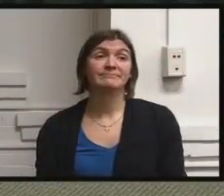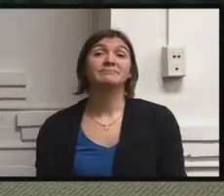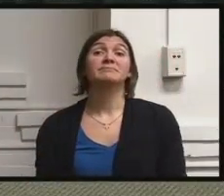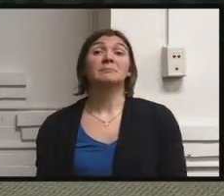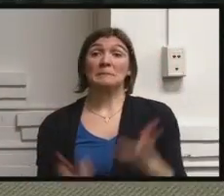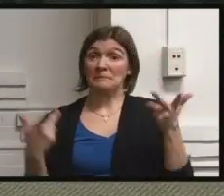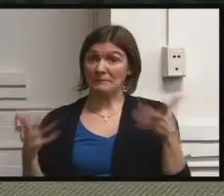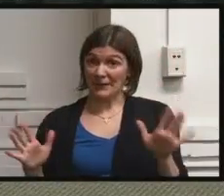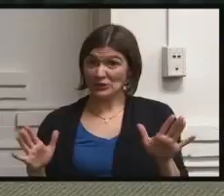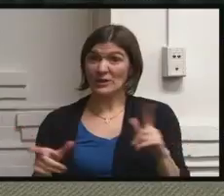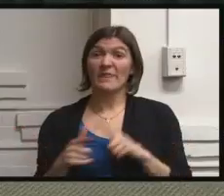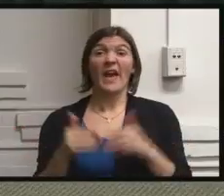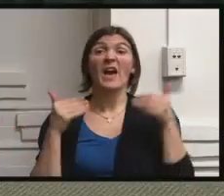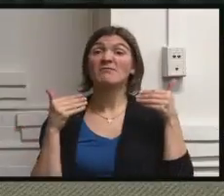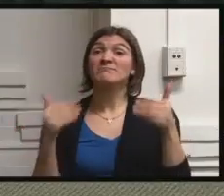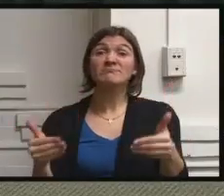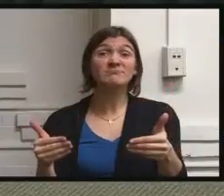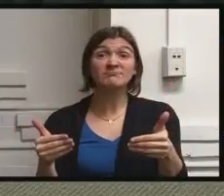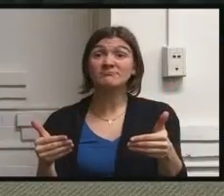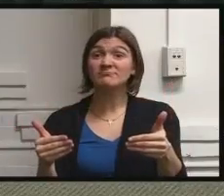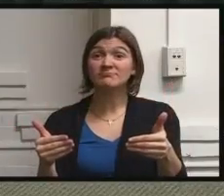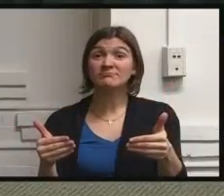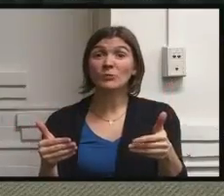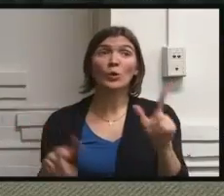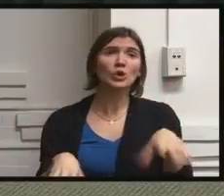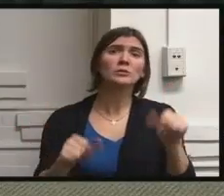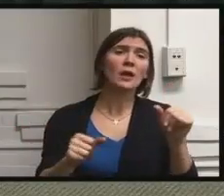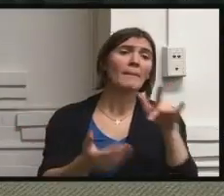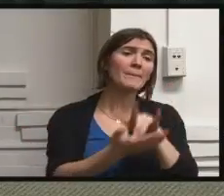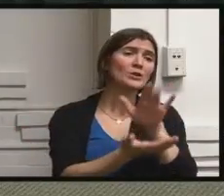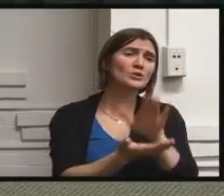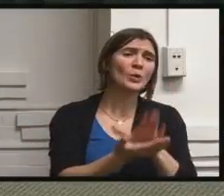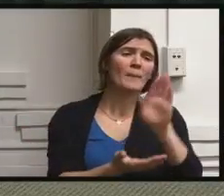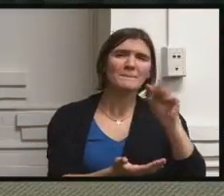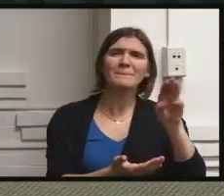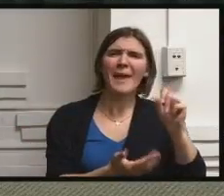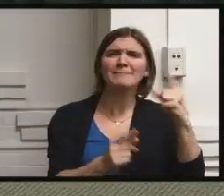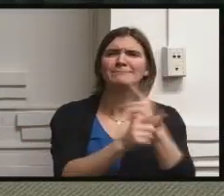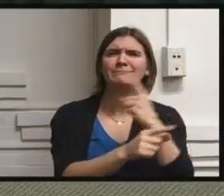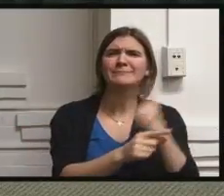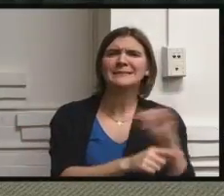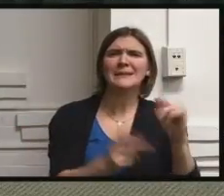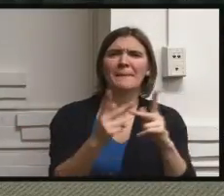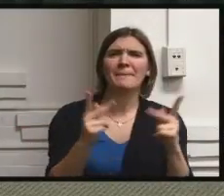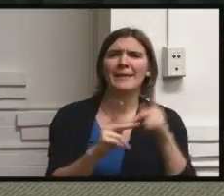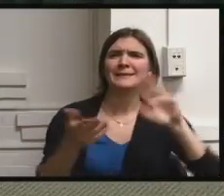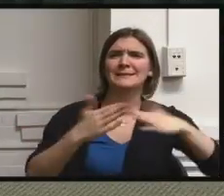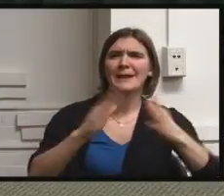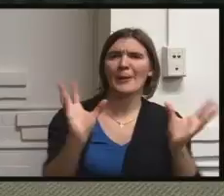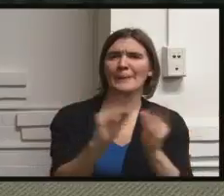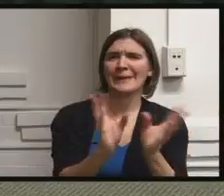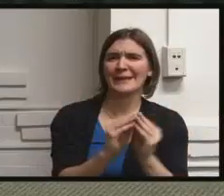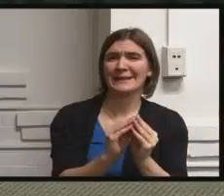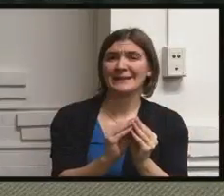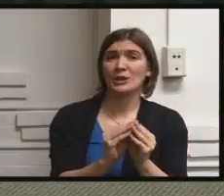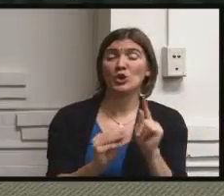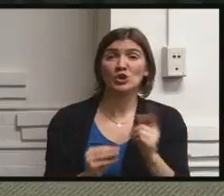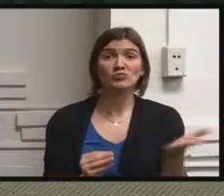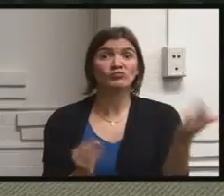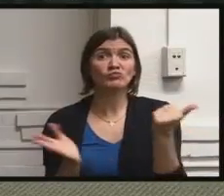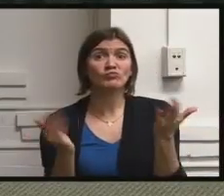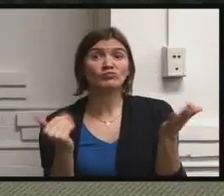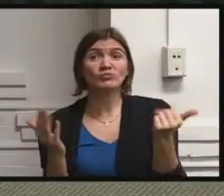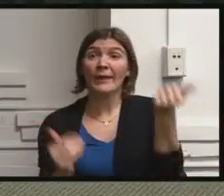then we can do that at the middle school, just like the town meetings are going to happen. And then we can hear from anybody who wants